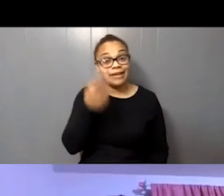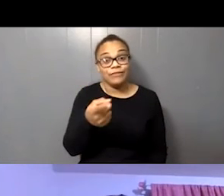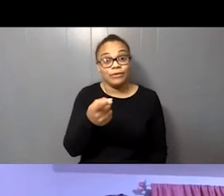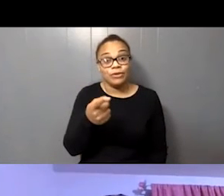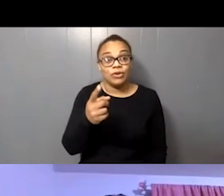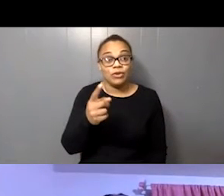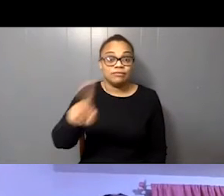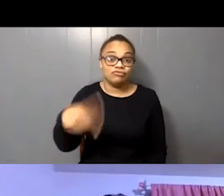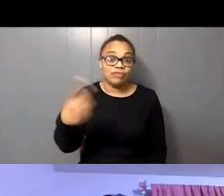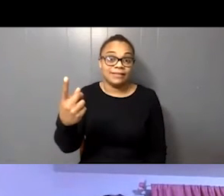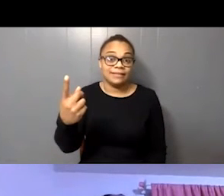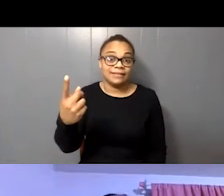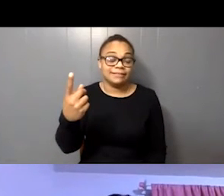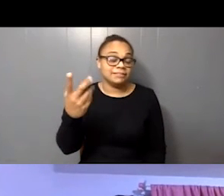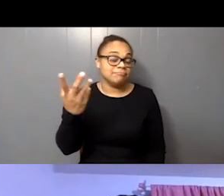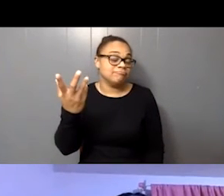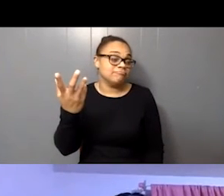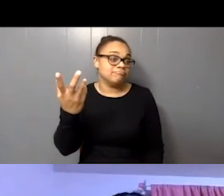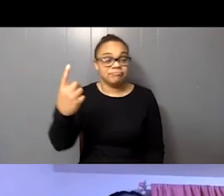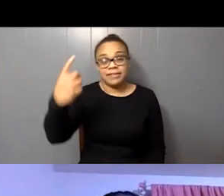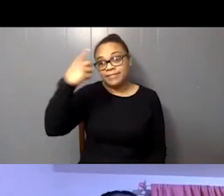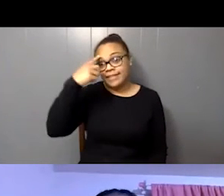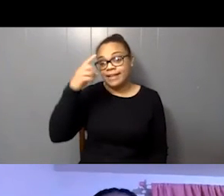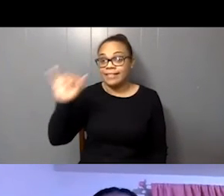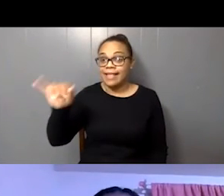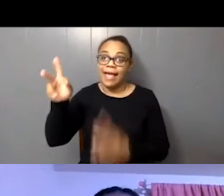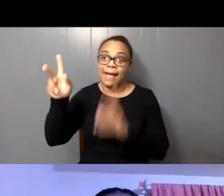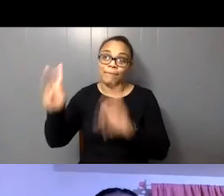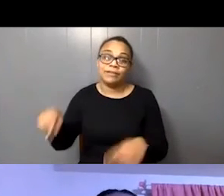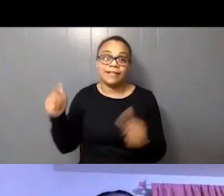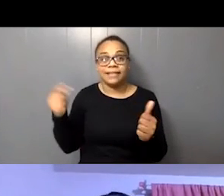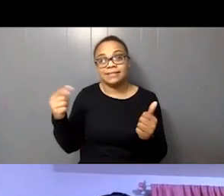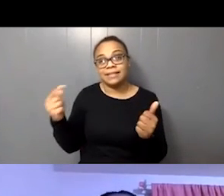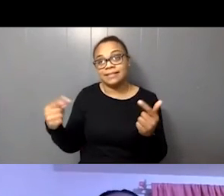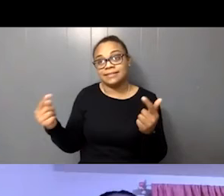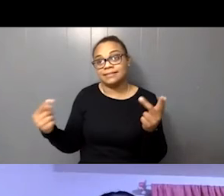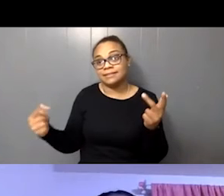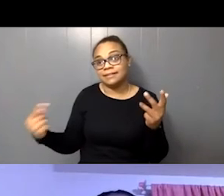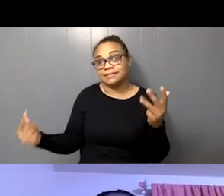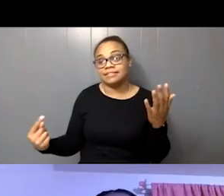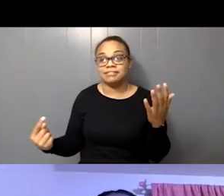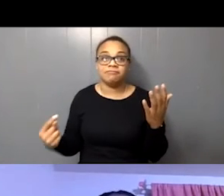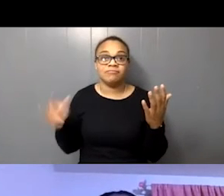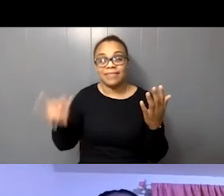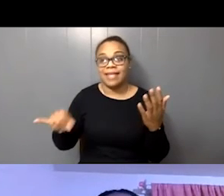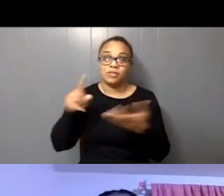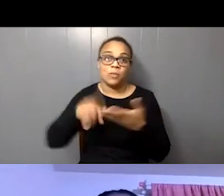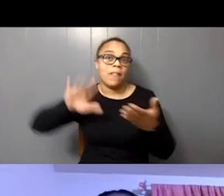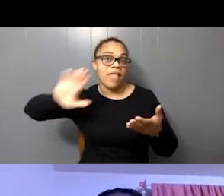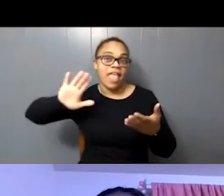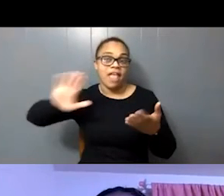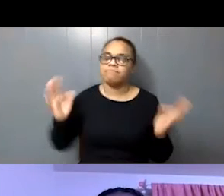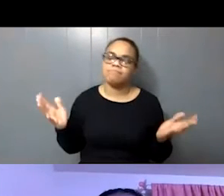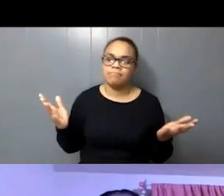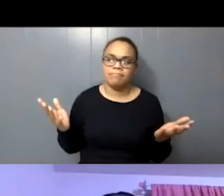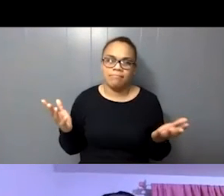go around thinking that a person is this, and that, it's not going to work. It's too many different things that may